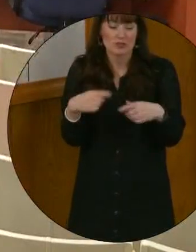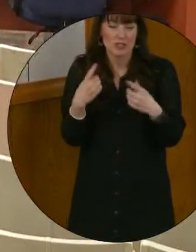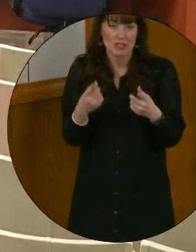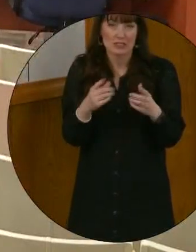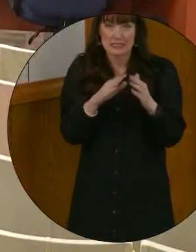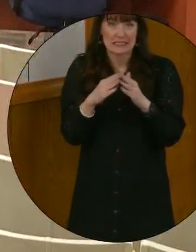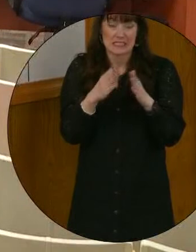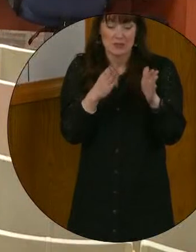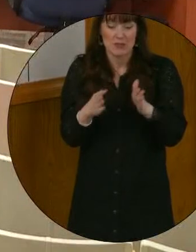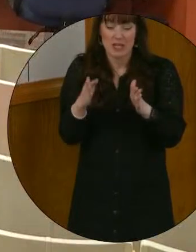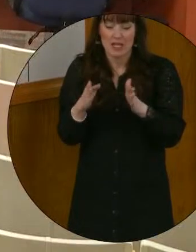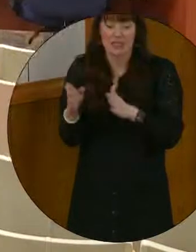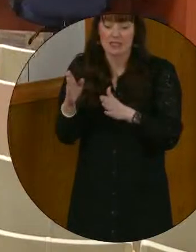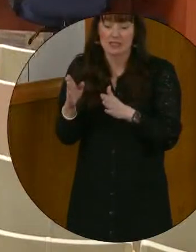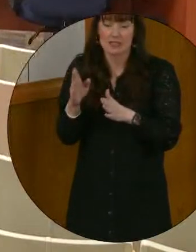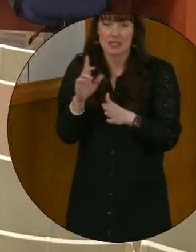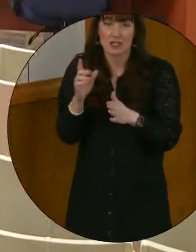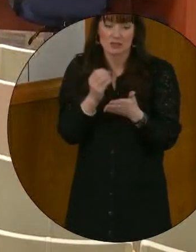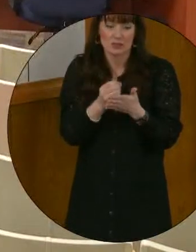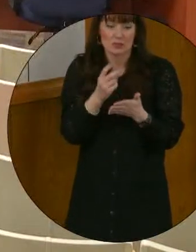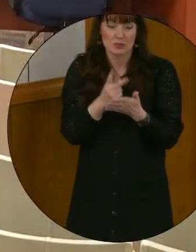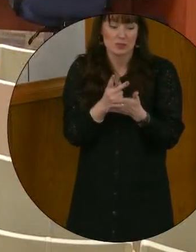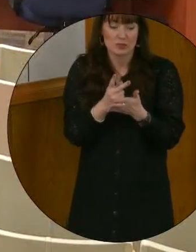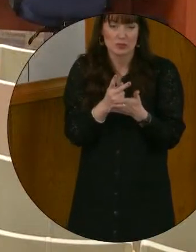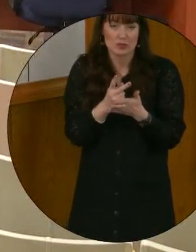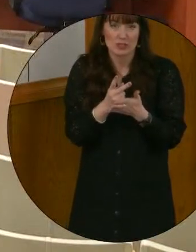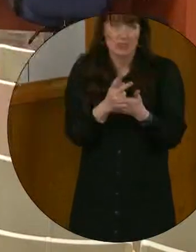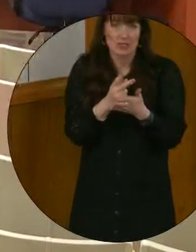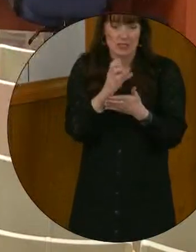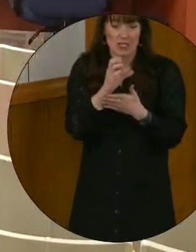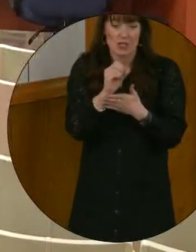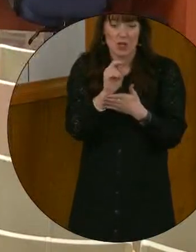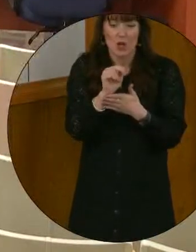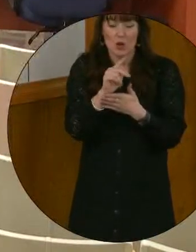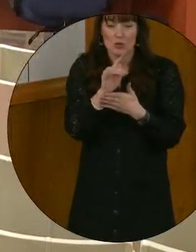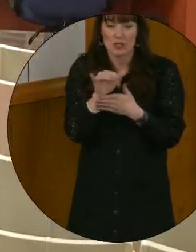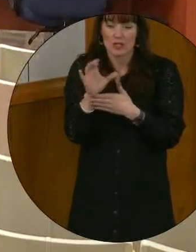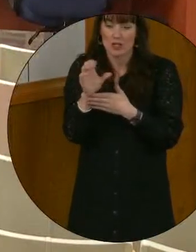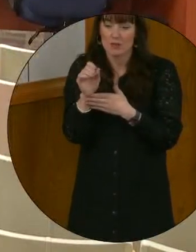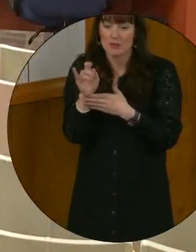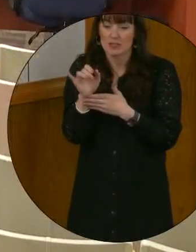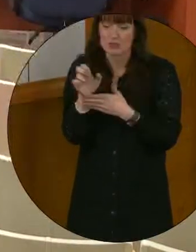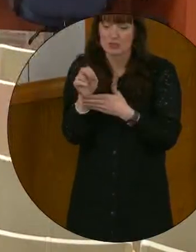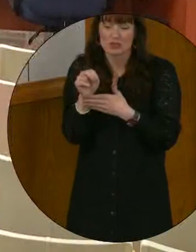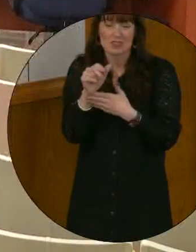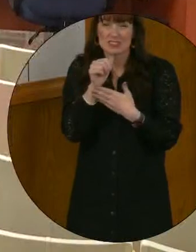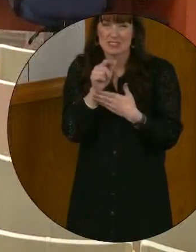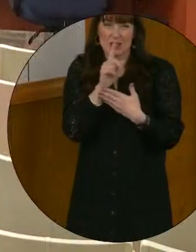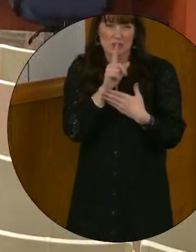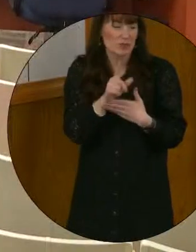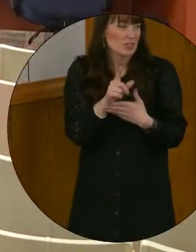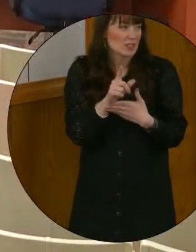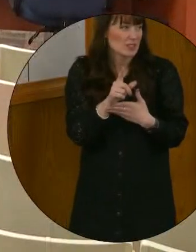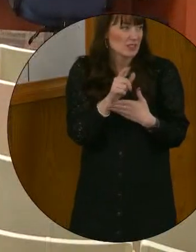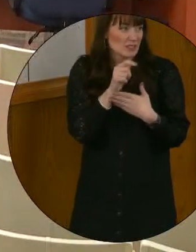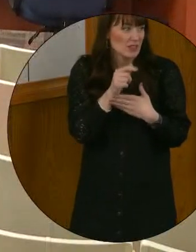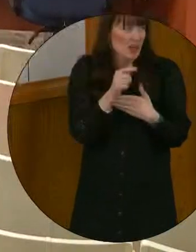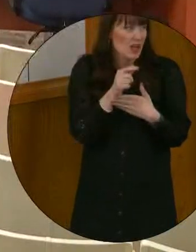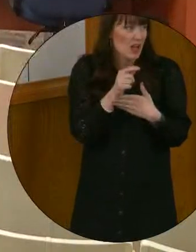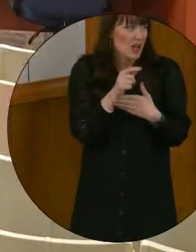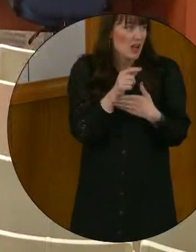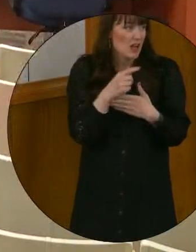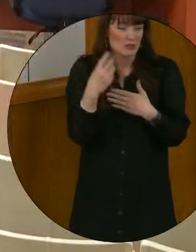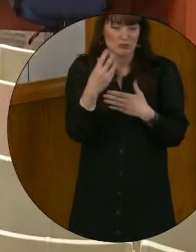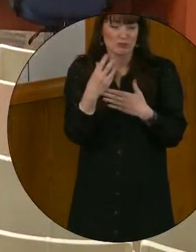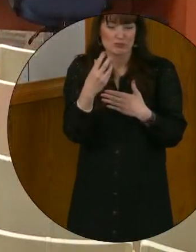city planning and then also approved by the county commission. And if you've never watched one of those meetings, I don't think they're not televised, but you can